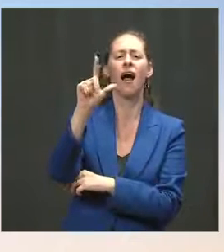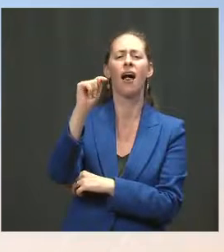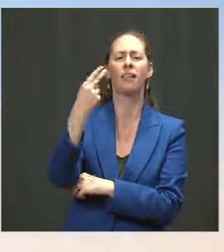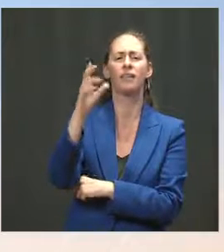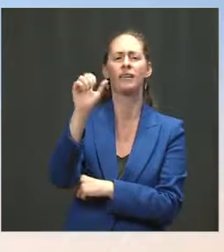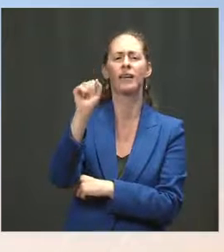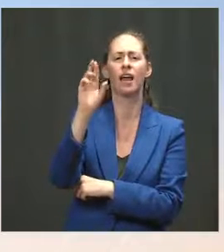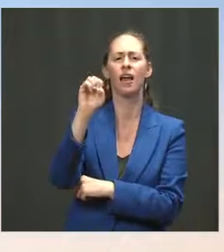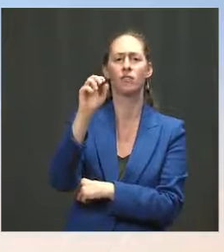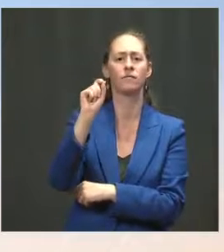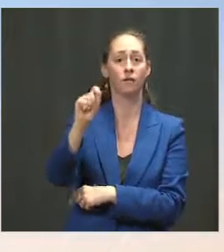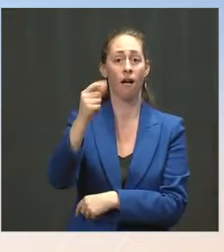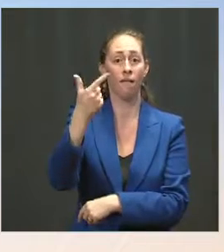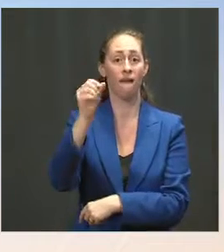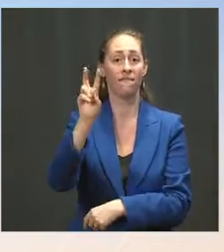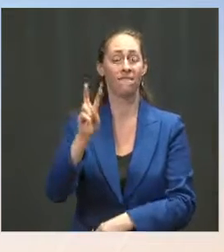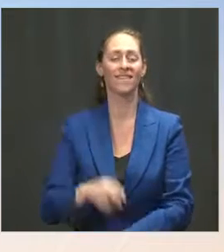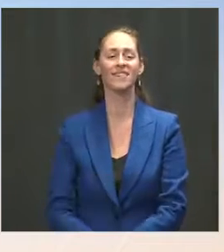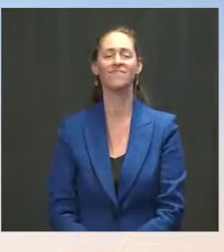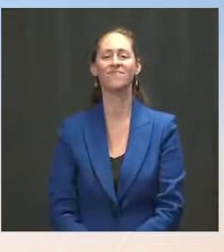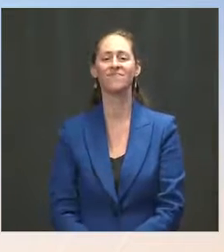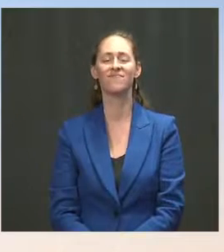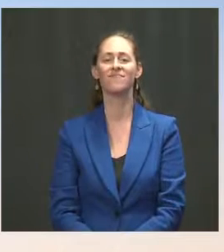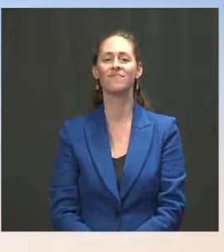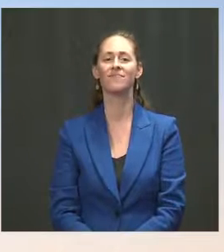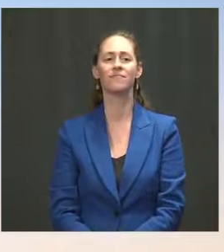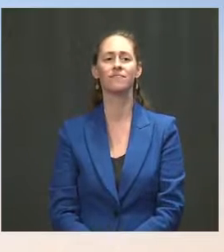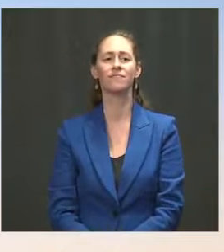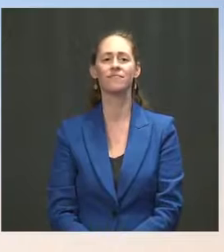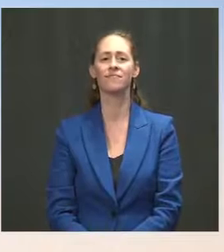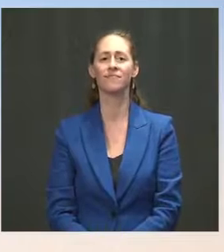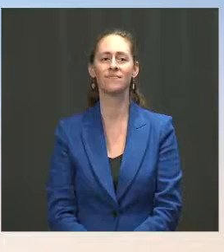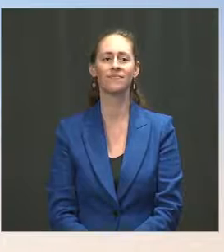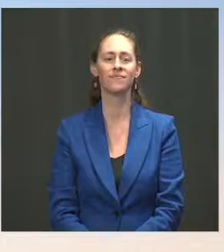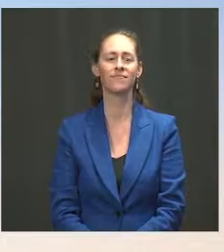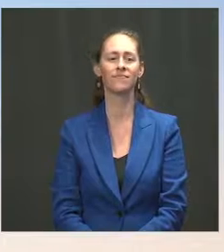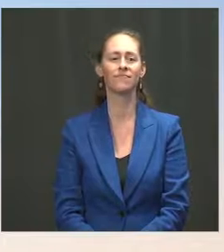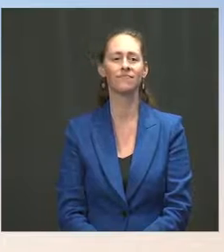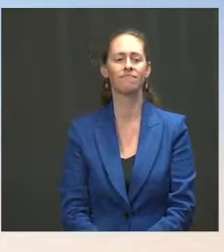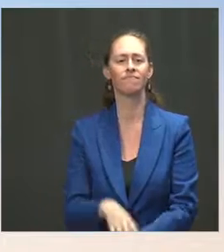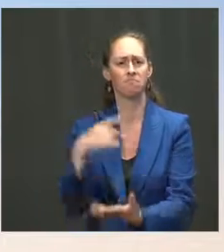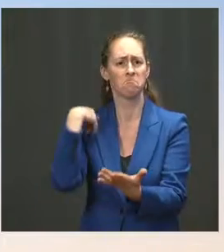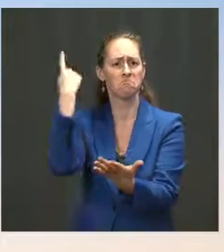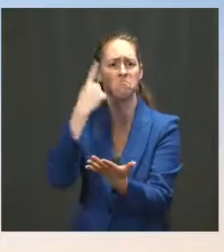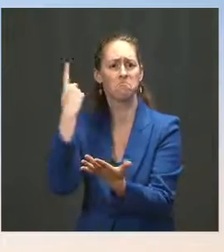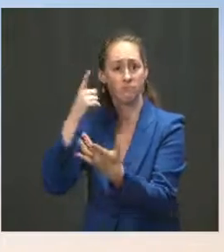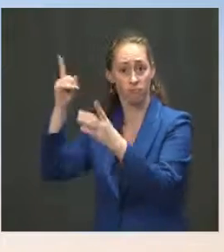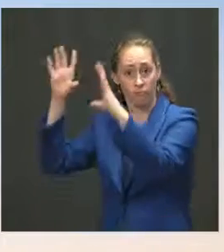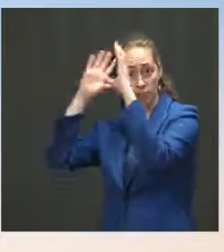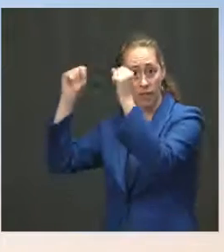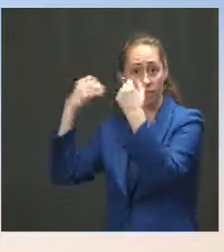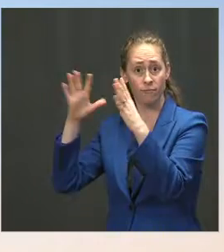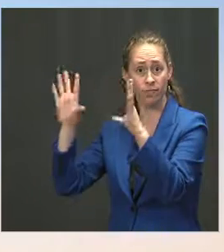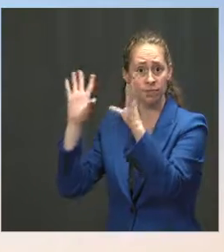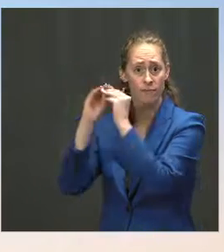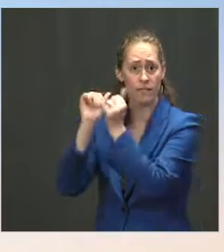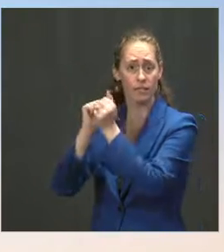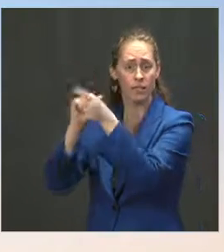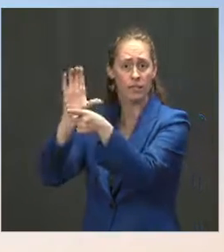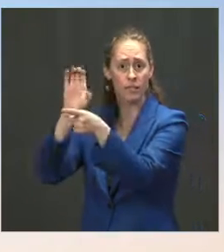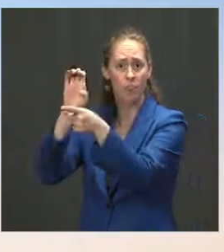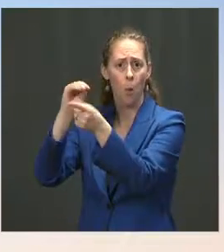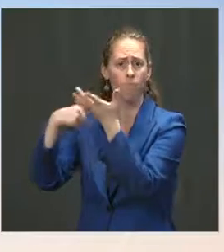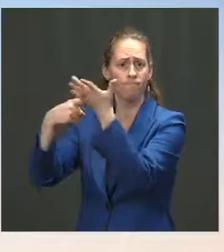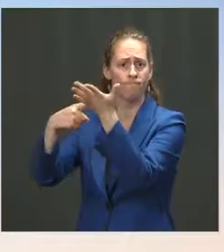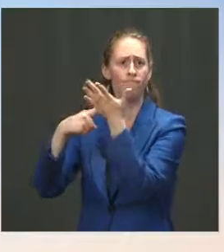Thank you, Jen. The president's meeting earlier with CEOs on vaccinations, can you tell us, were there any decisions reached